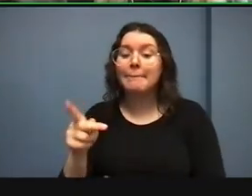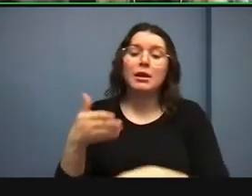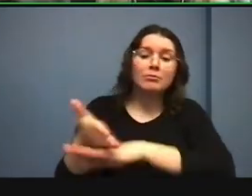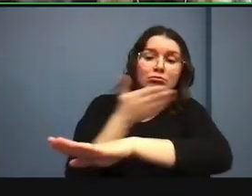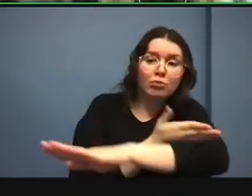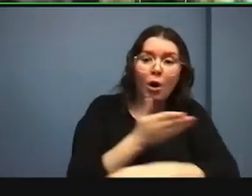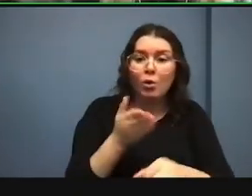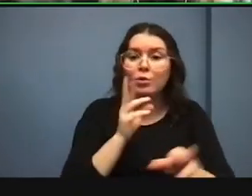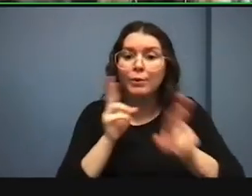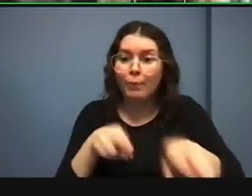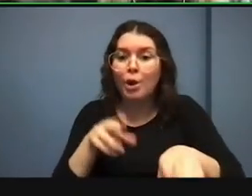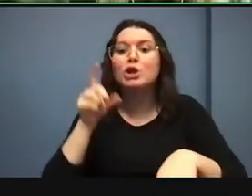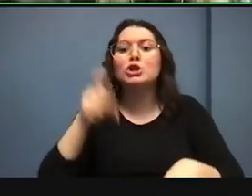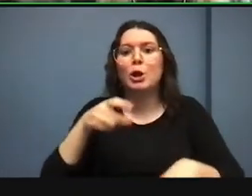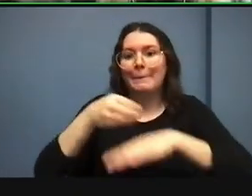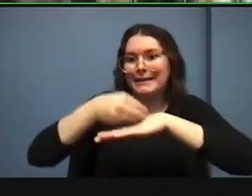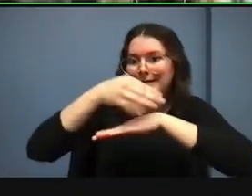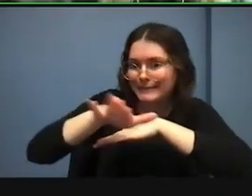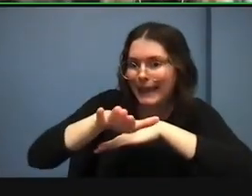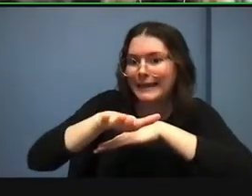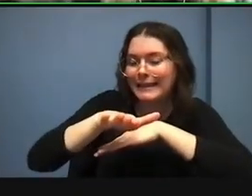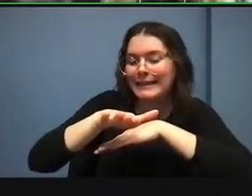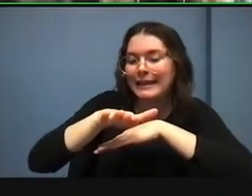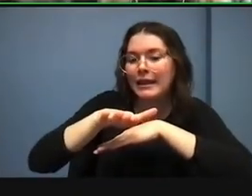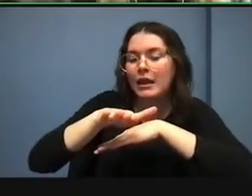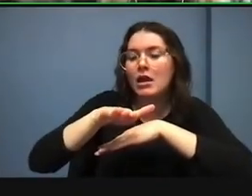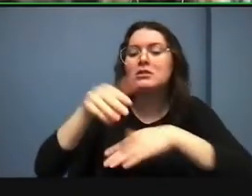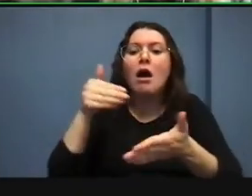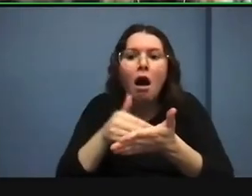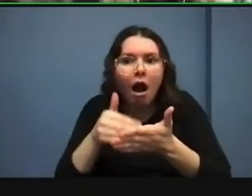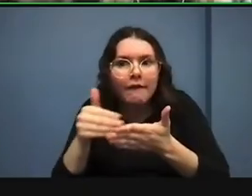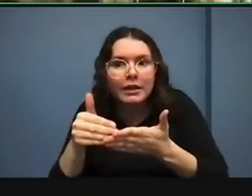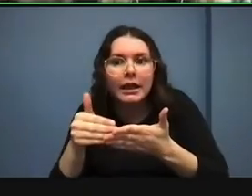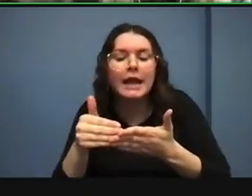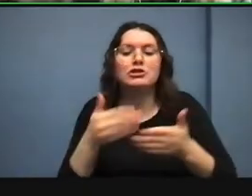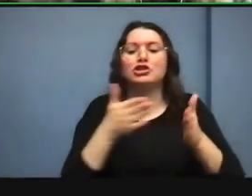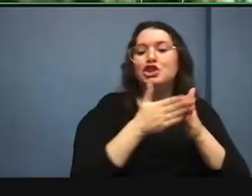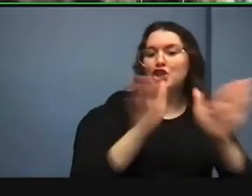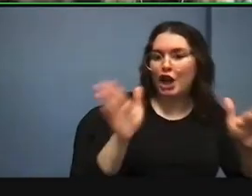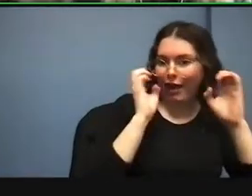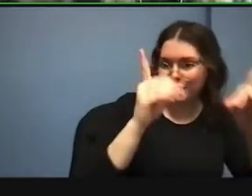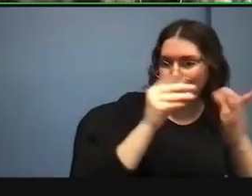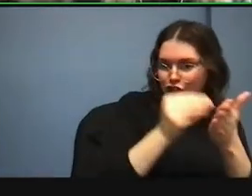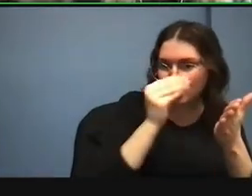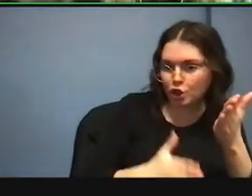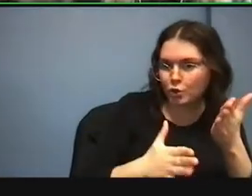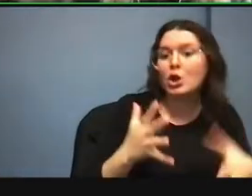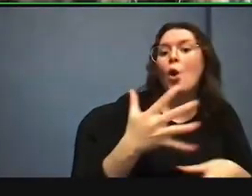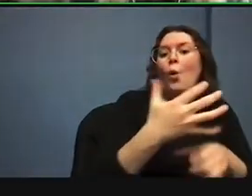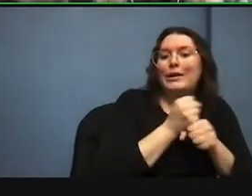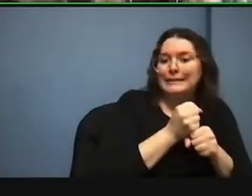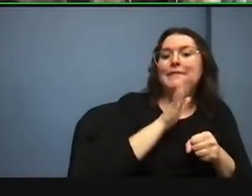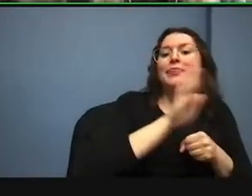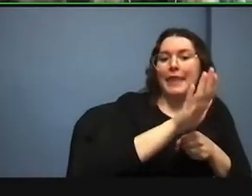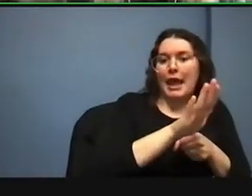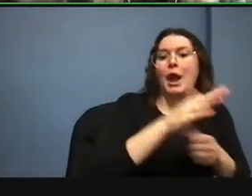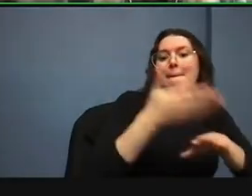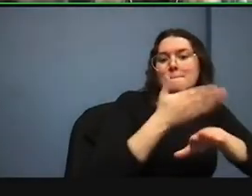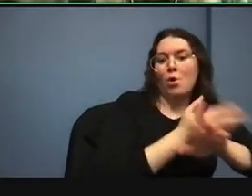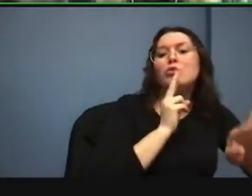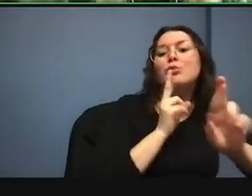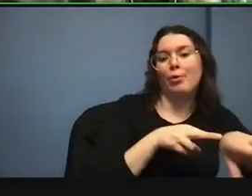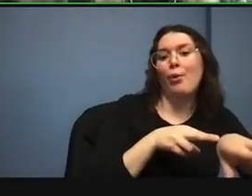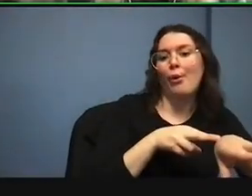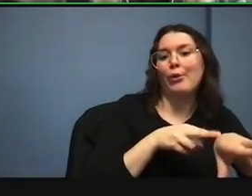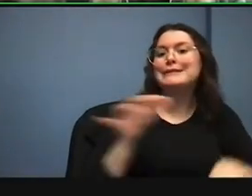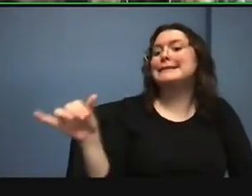reports should be sent out at least as often as general education students receive their progress reports